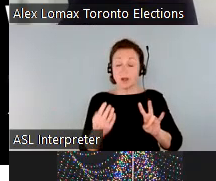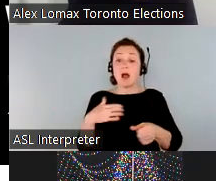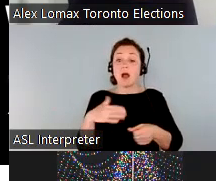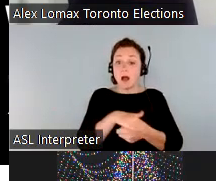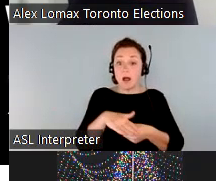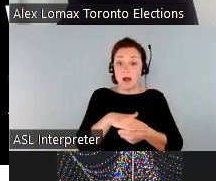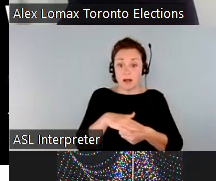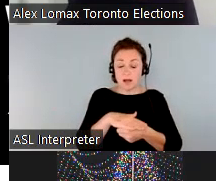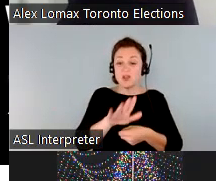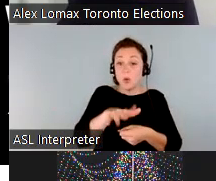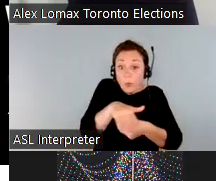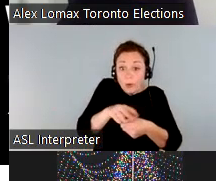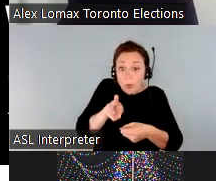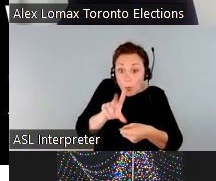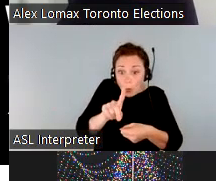per ward.